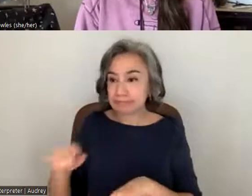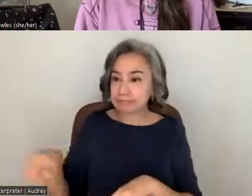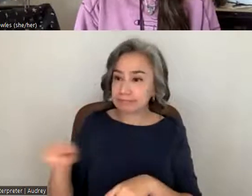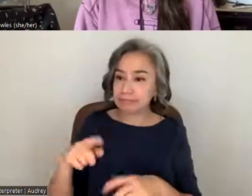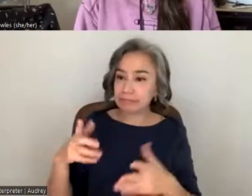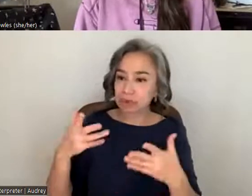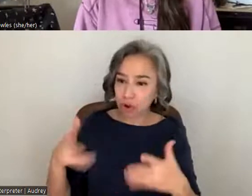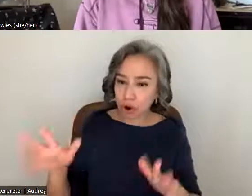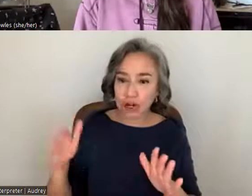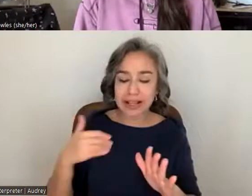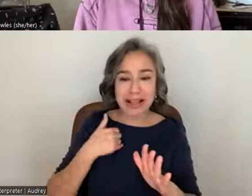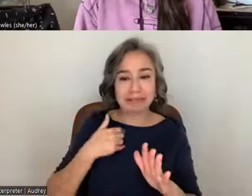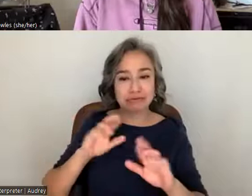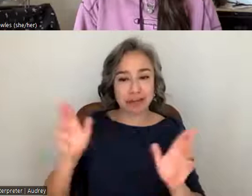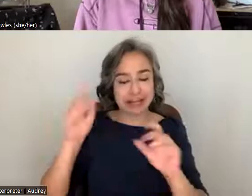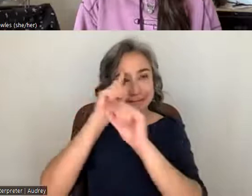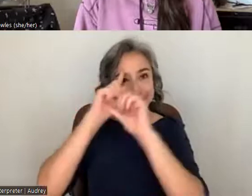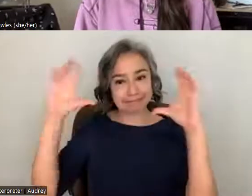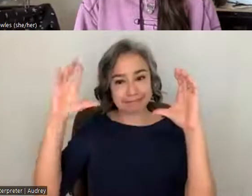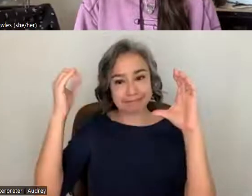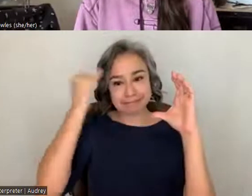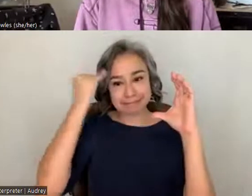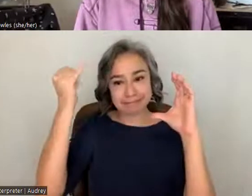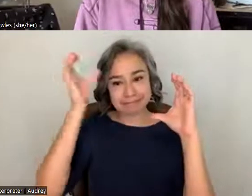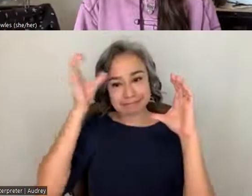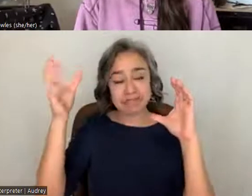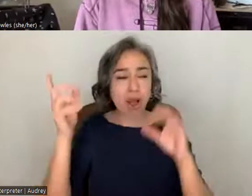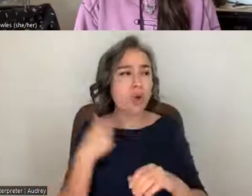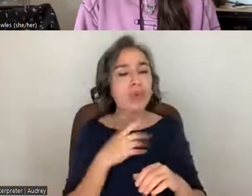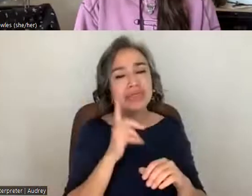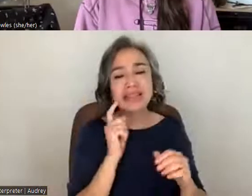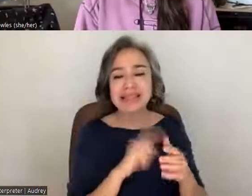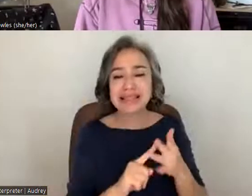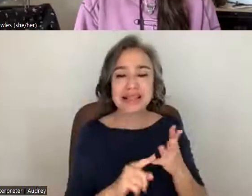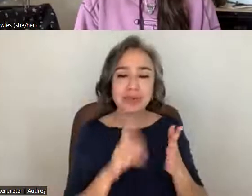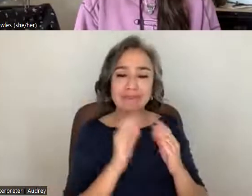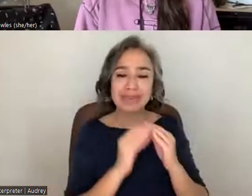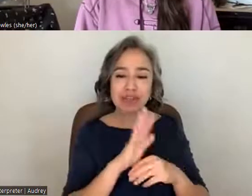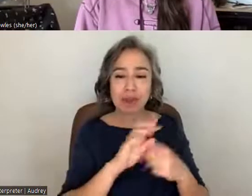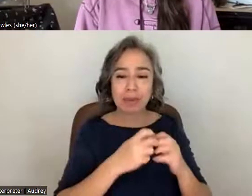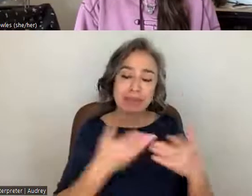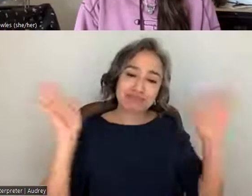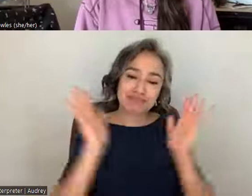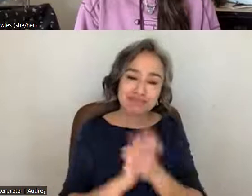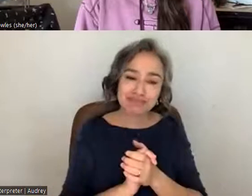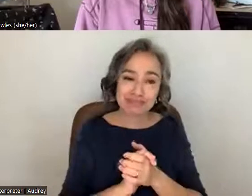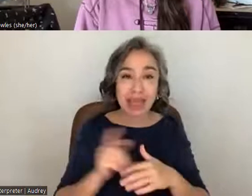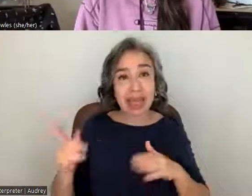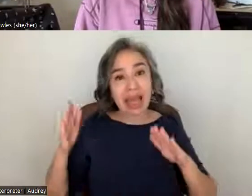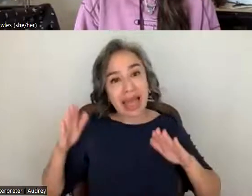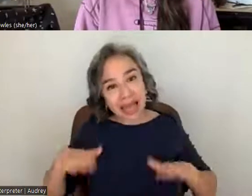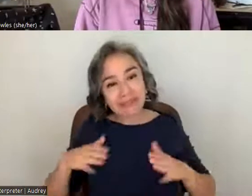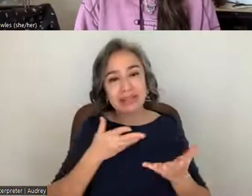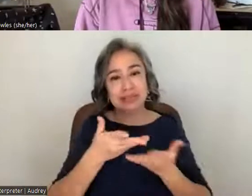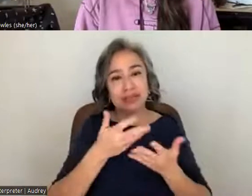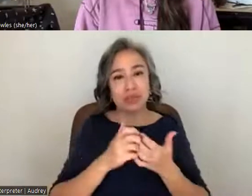a preconceived notion as to this is what we think will correct your problem without asking the community, hey,